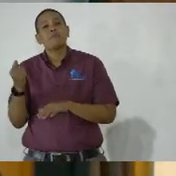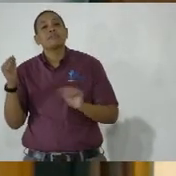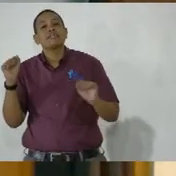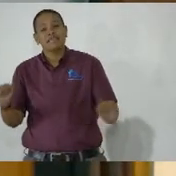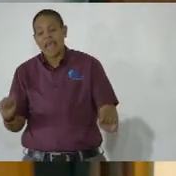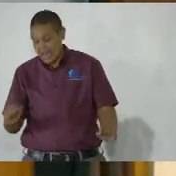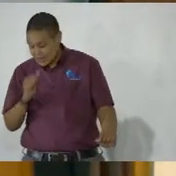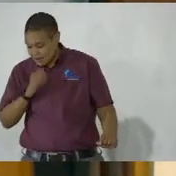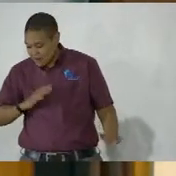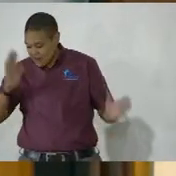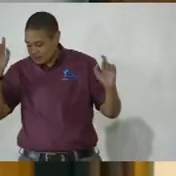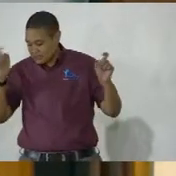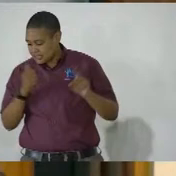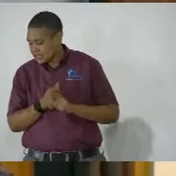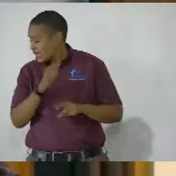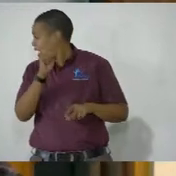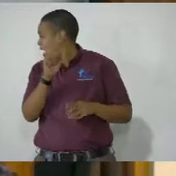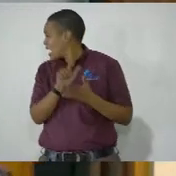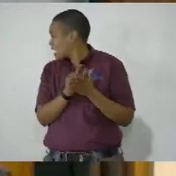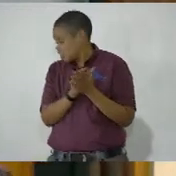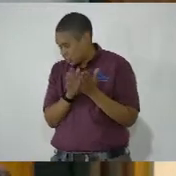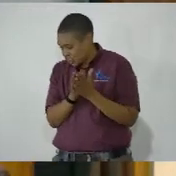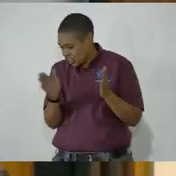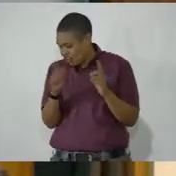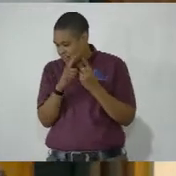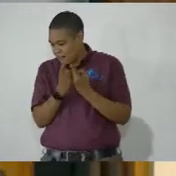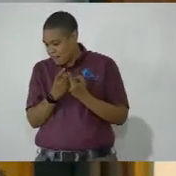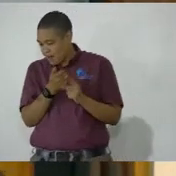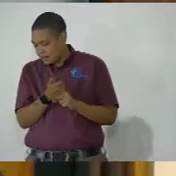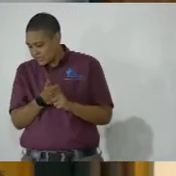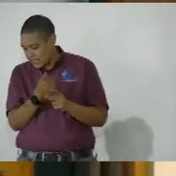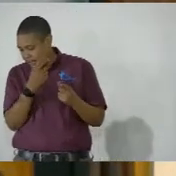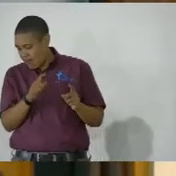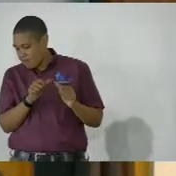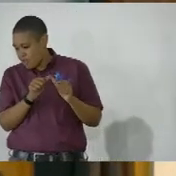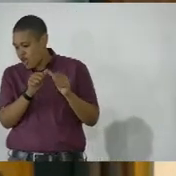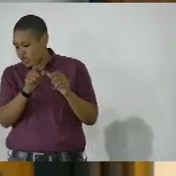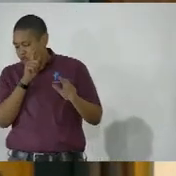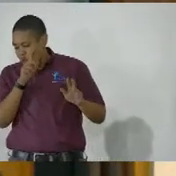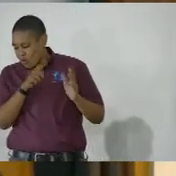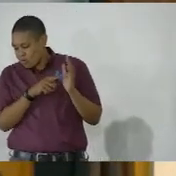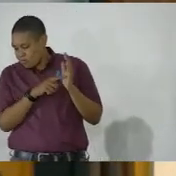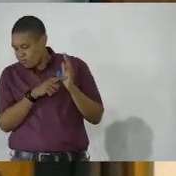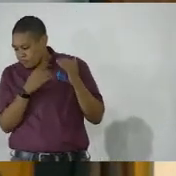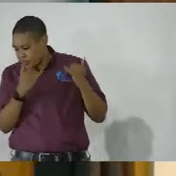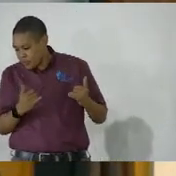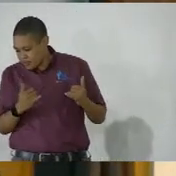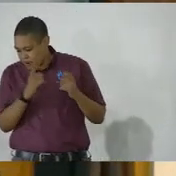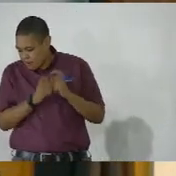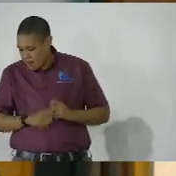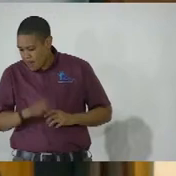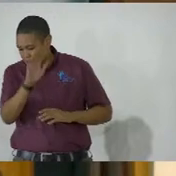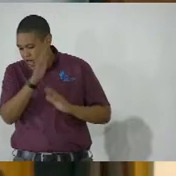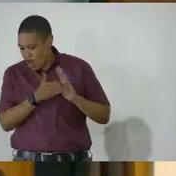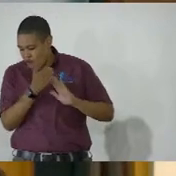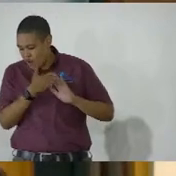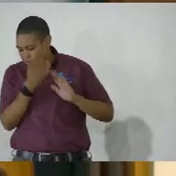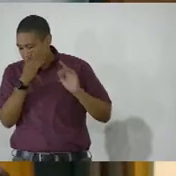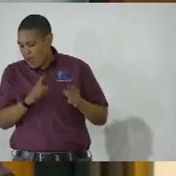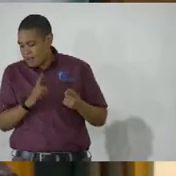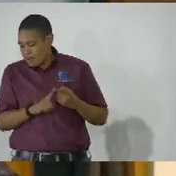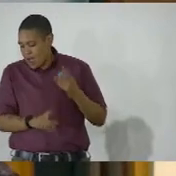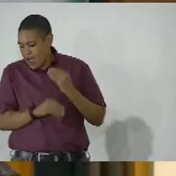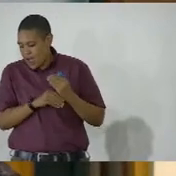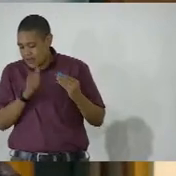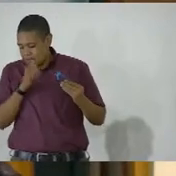Speaker, the AG, the Administrative Department, continues to modernize its operations. And Madam